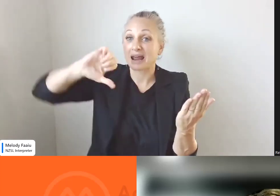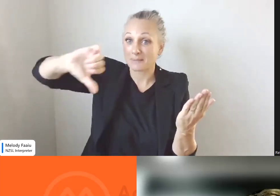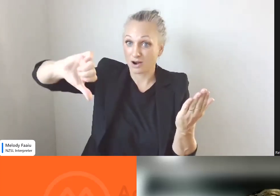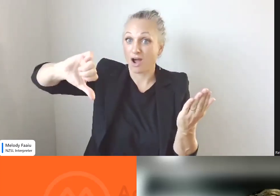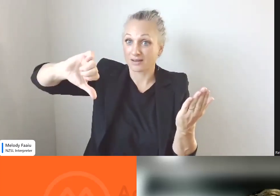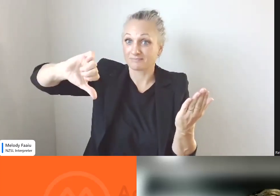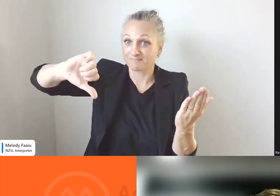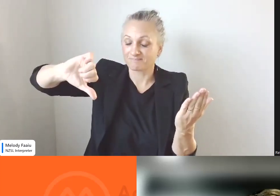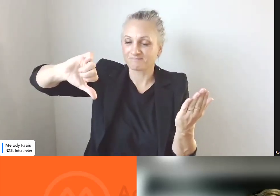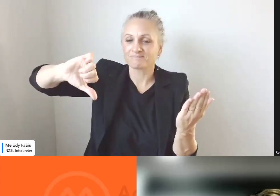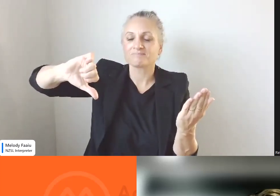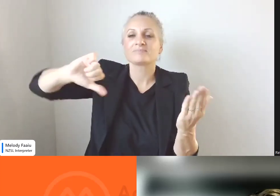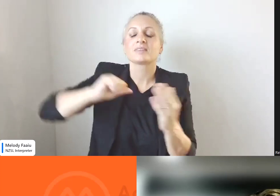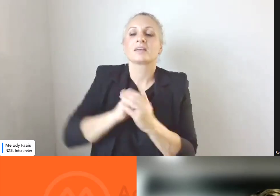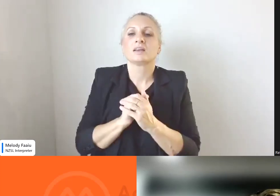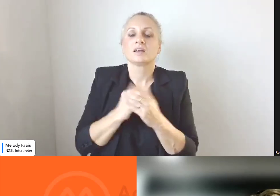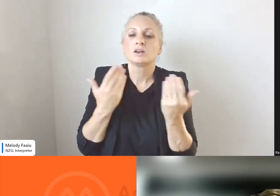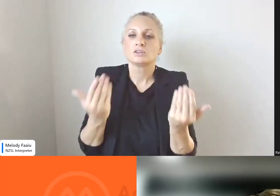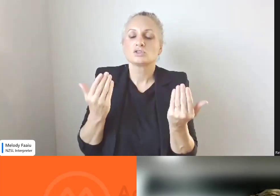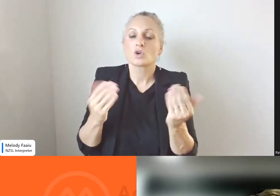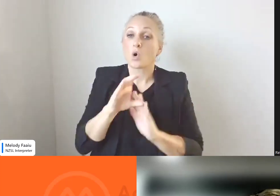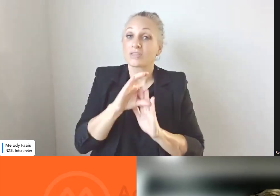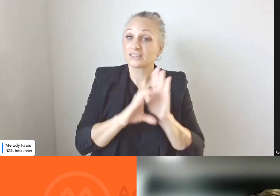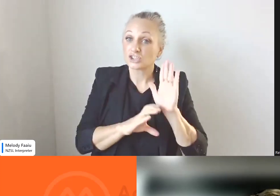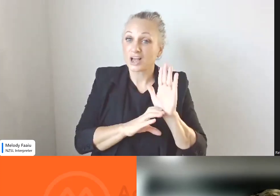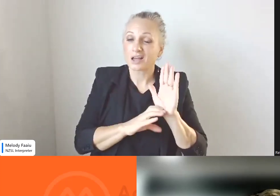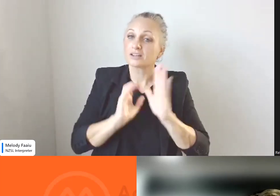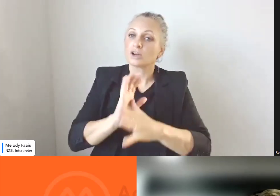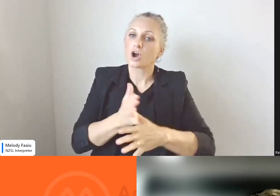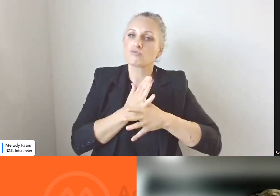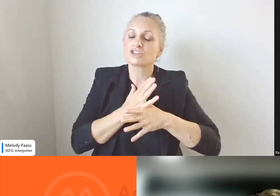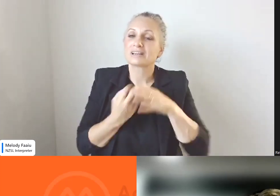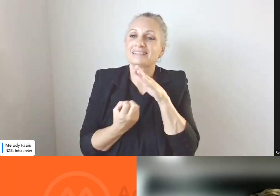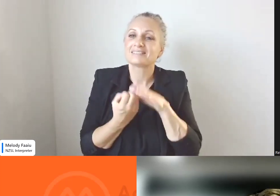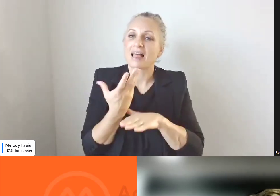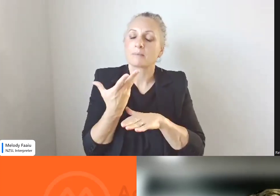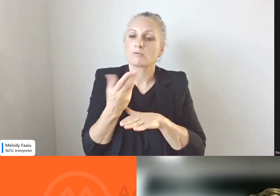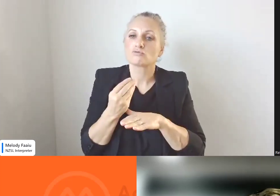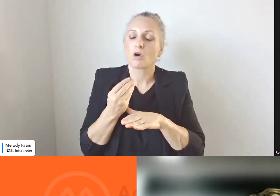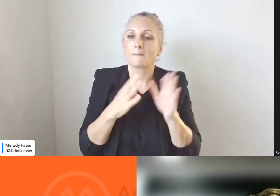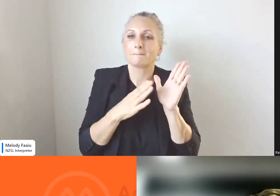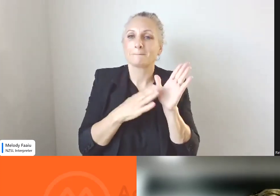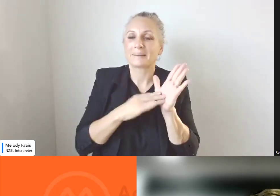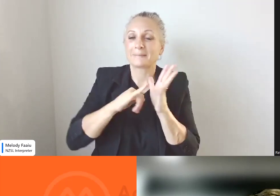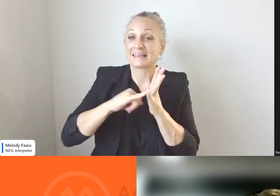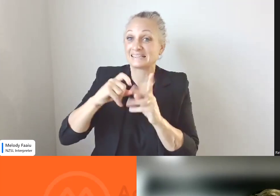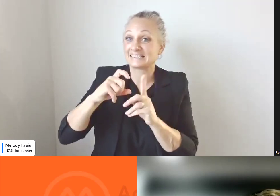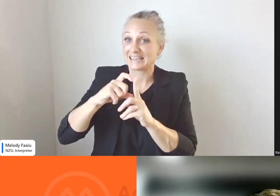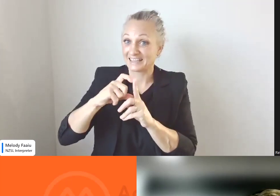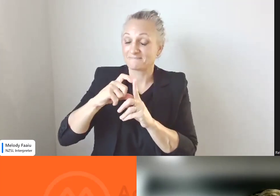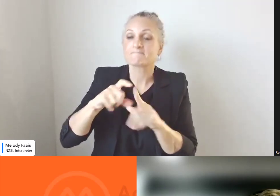Disabilities. And the charter was initially developed by the Ministry of Social Development and disabled